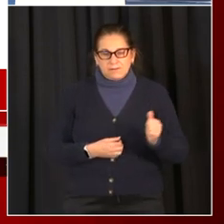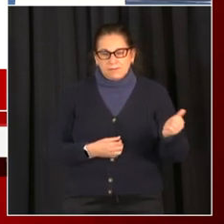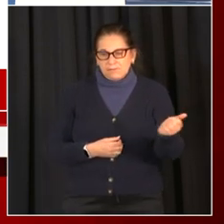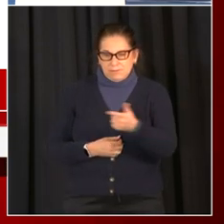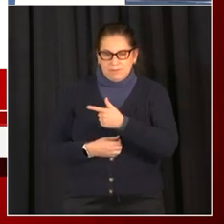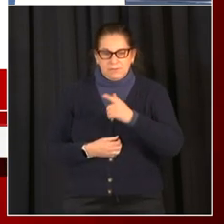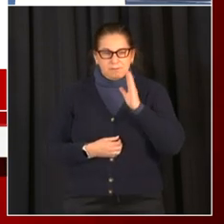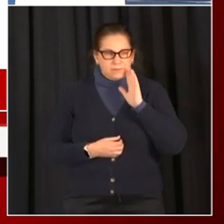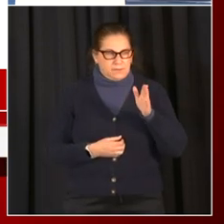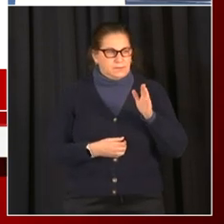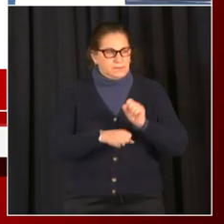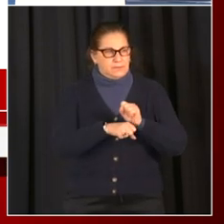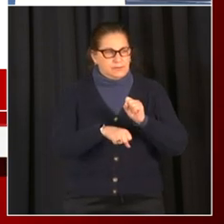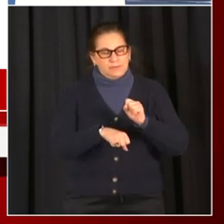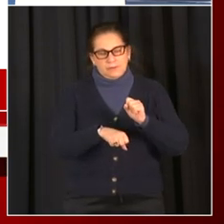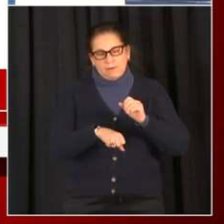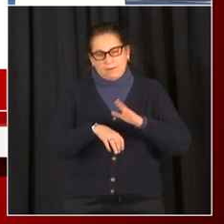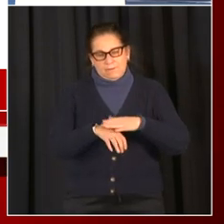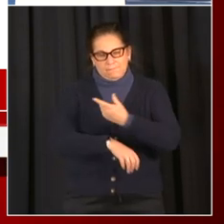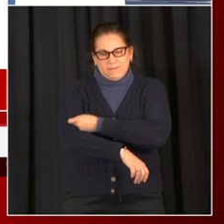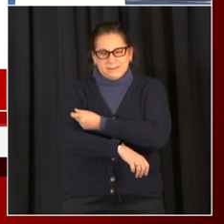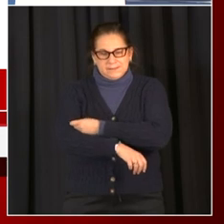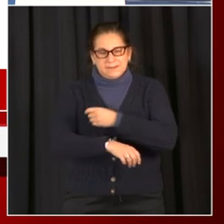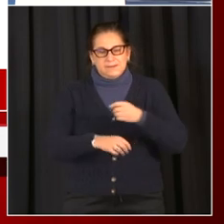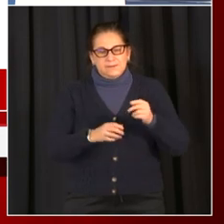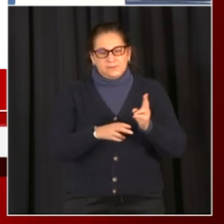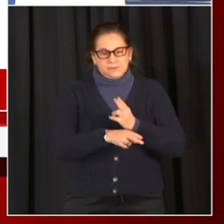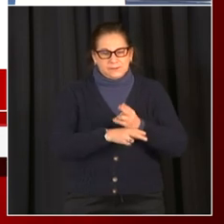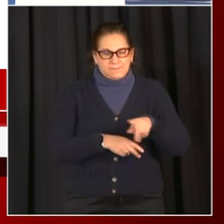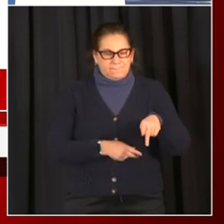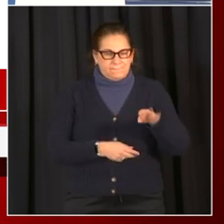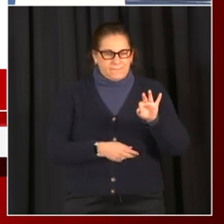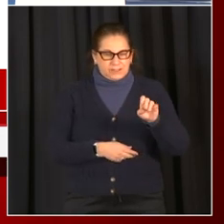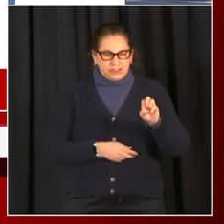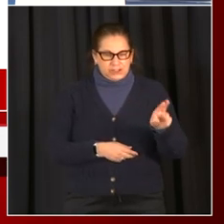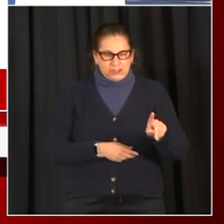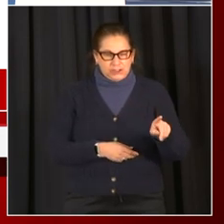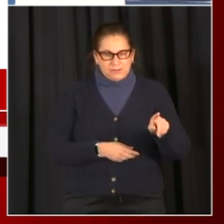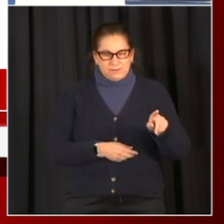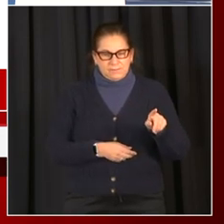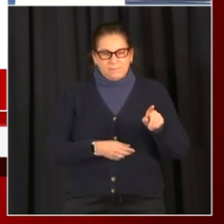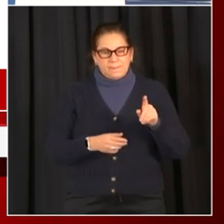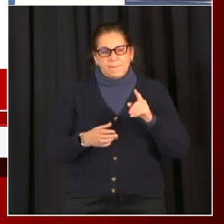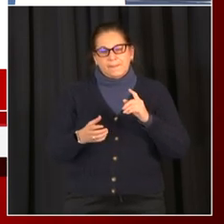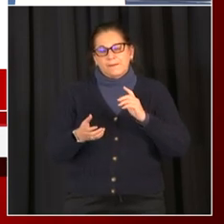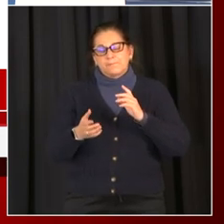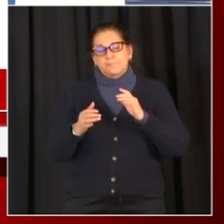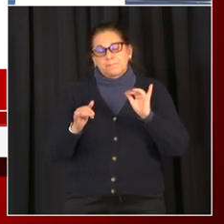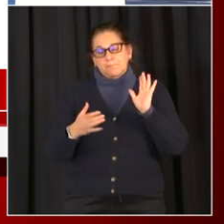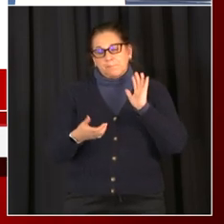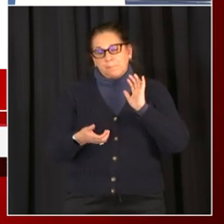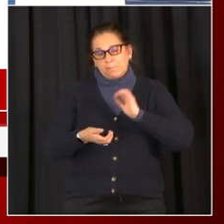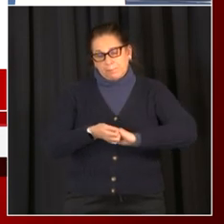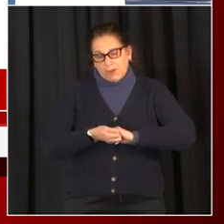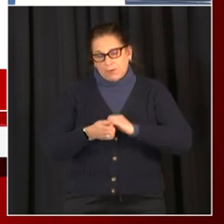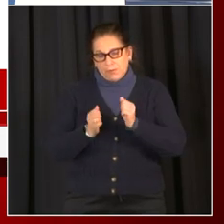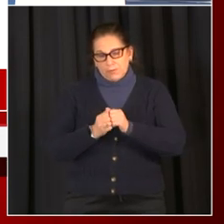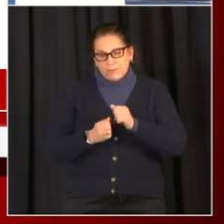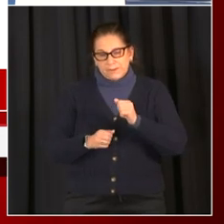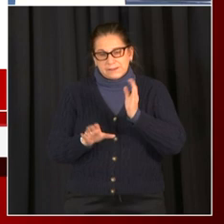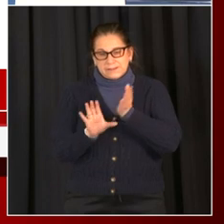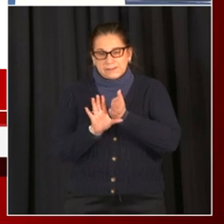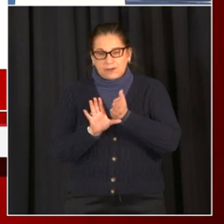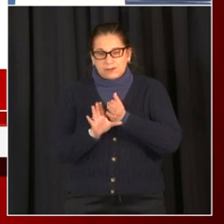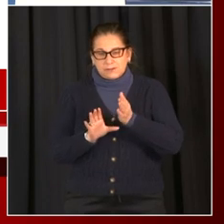addition, George Washington University Hospital is partnering with the Psychiatric Institute of Washington to help vaccinate their staff as well.